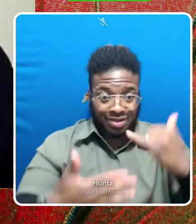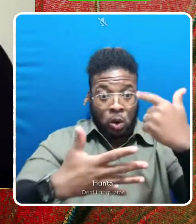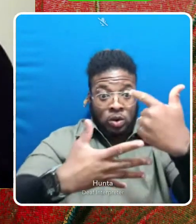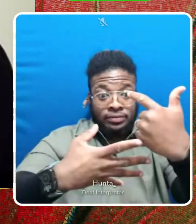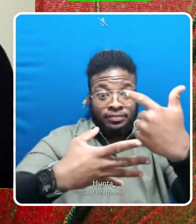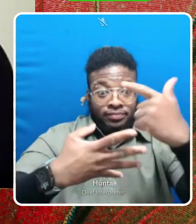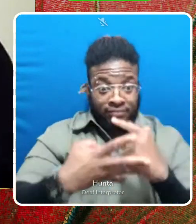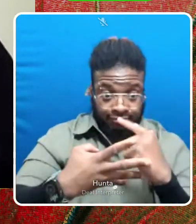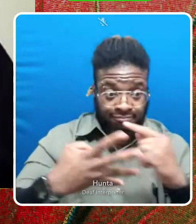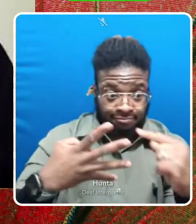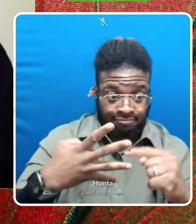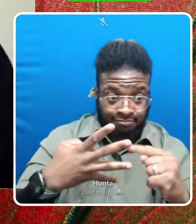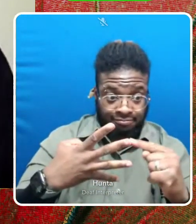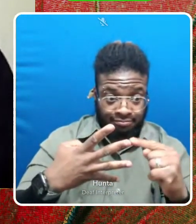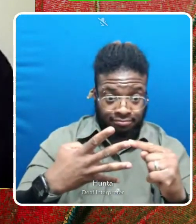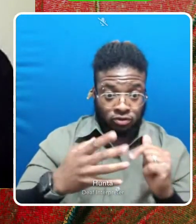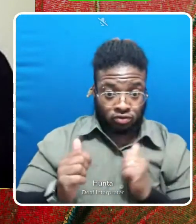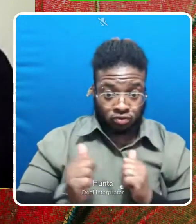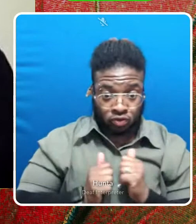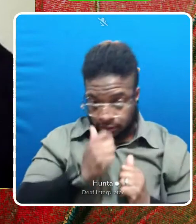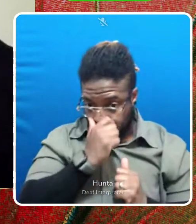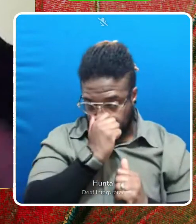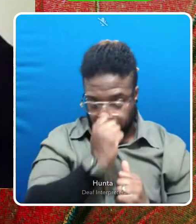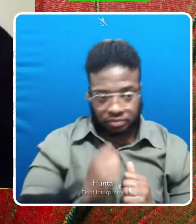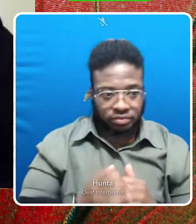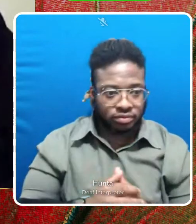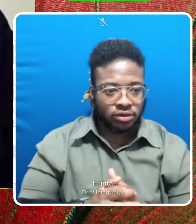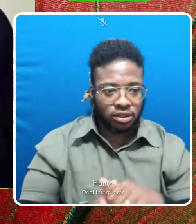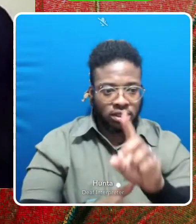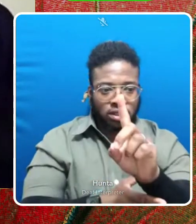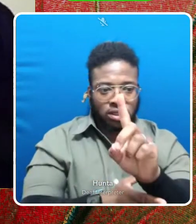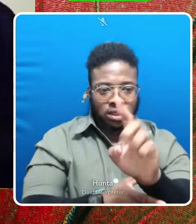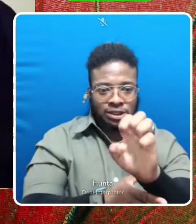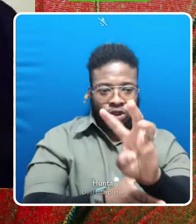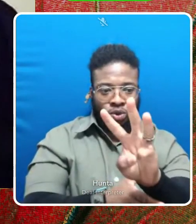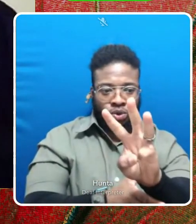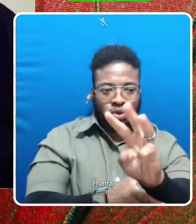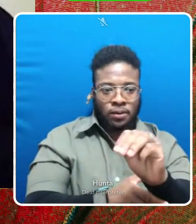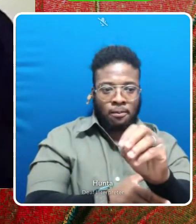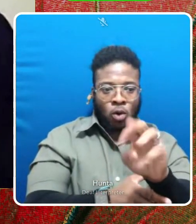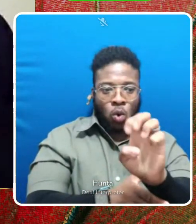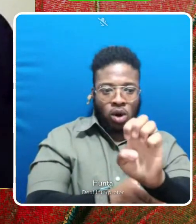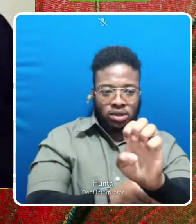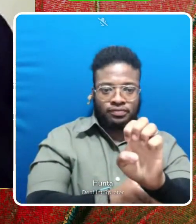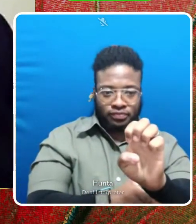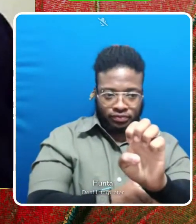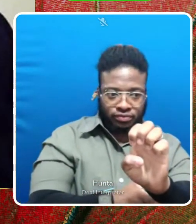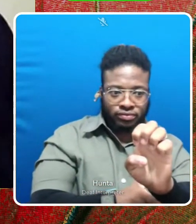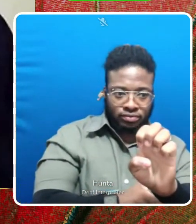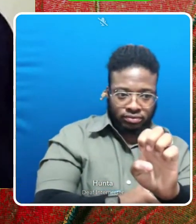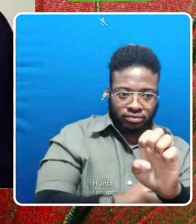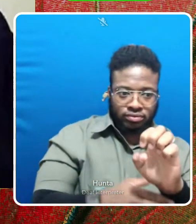have Dumo. We have Dumo. They up next. They up next.